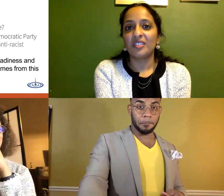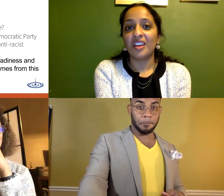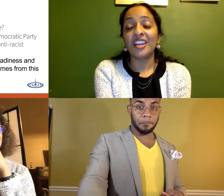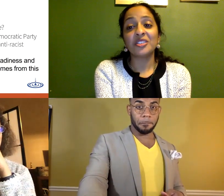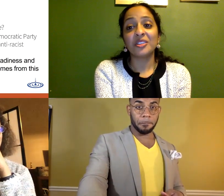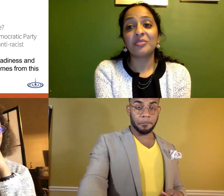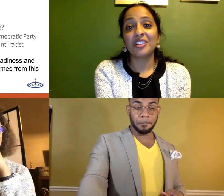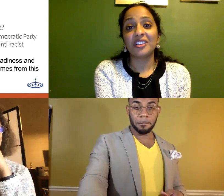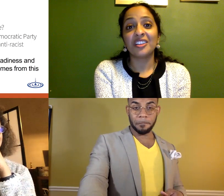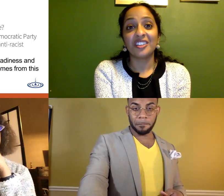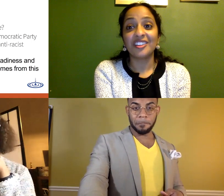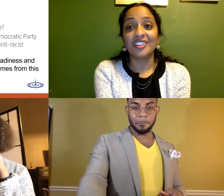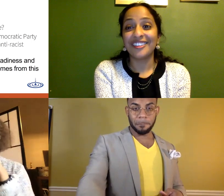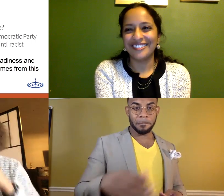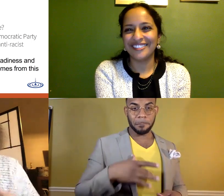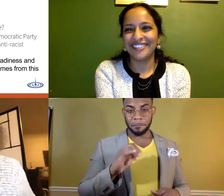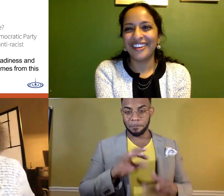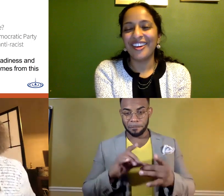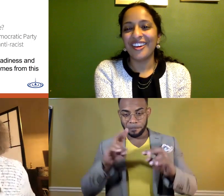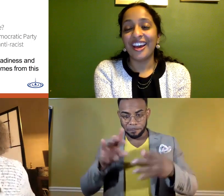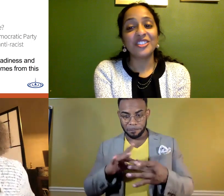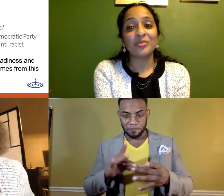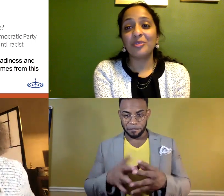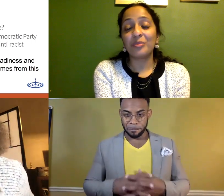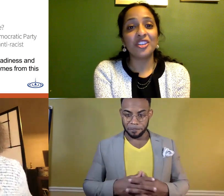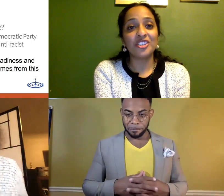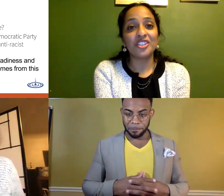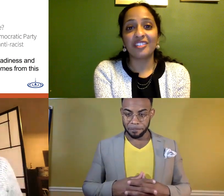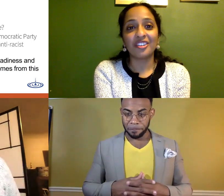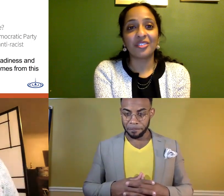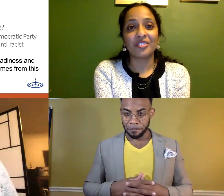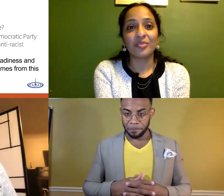I'm loving some of your comments. Yeah, Preeti?